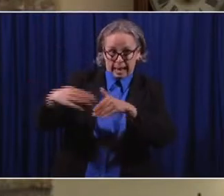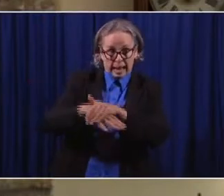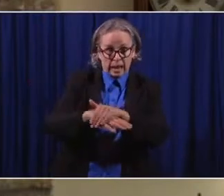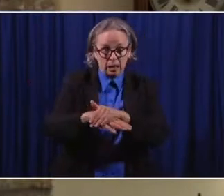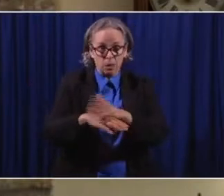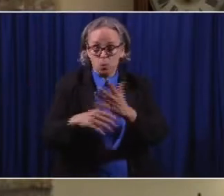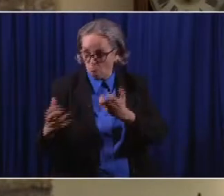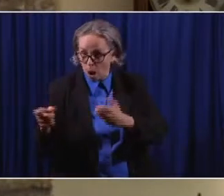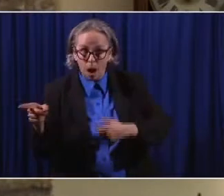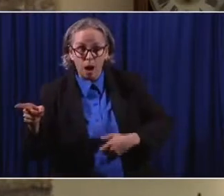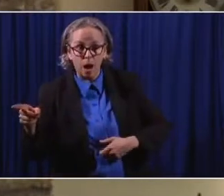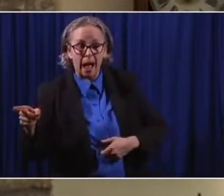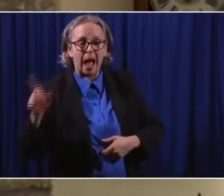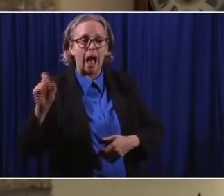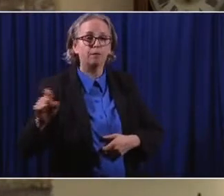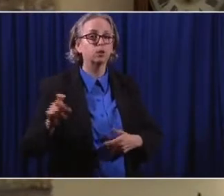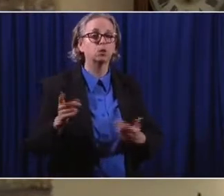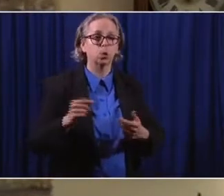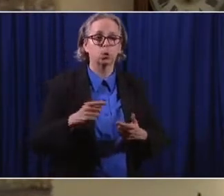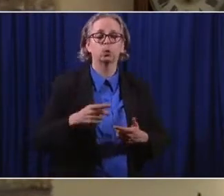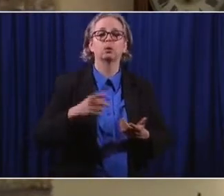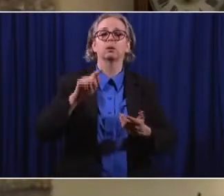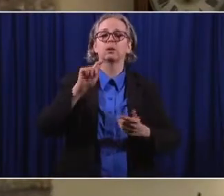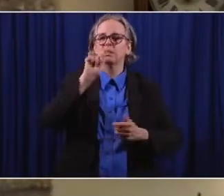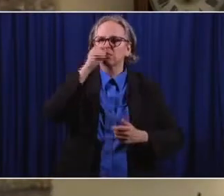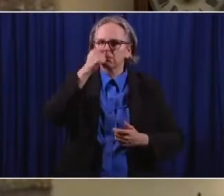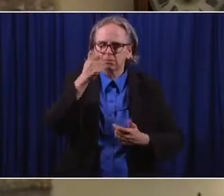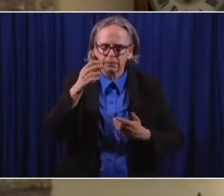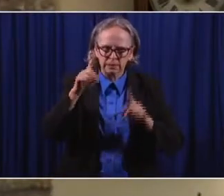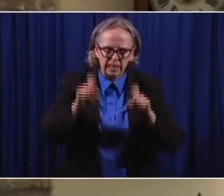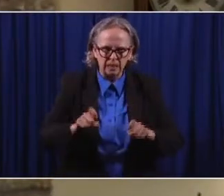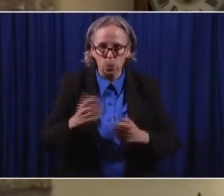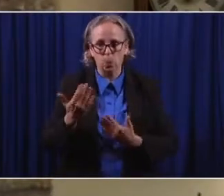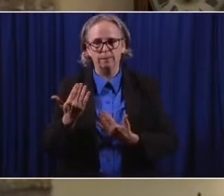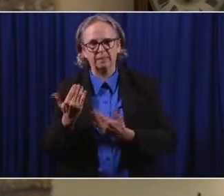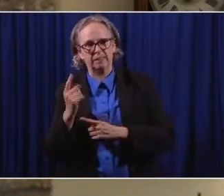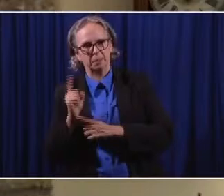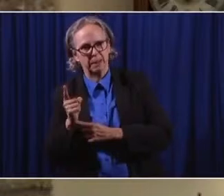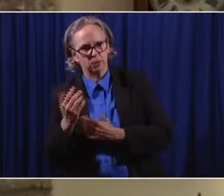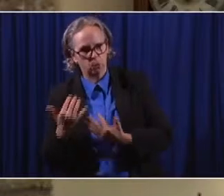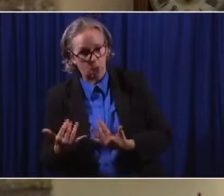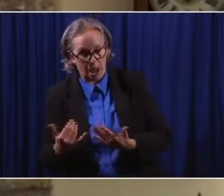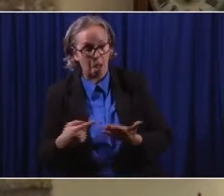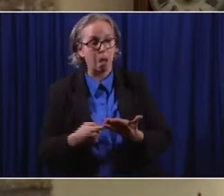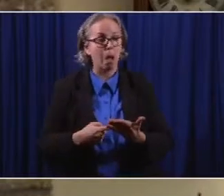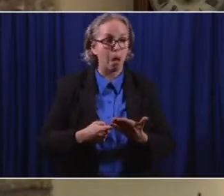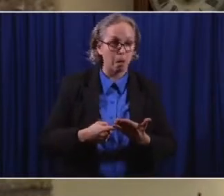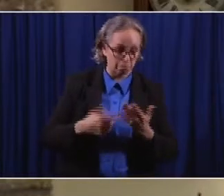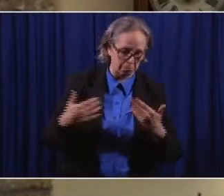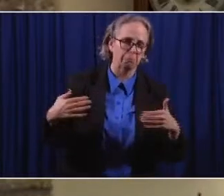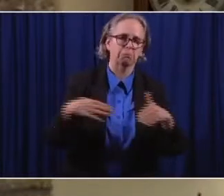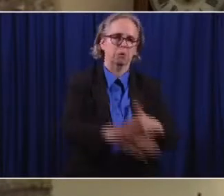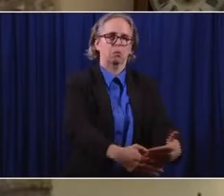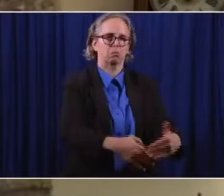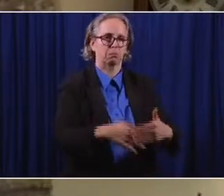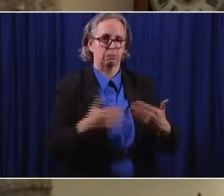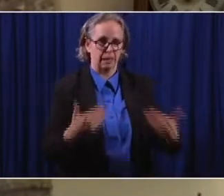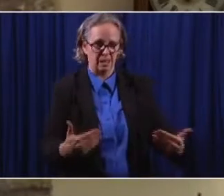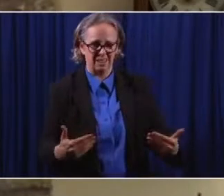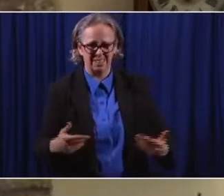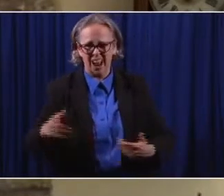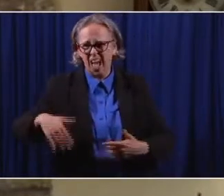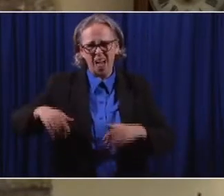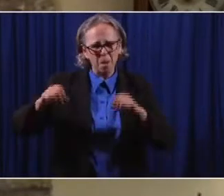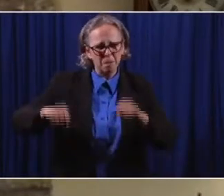15 minutes later, if you clear it, then you go in. Now we're not there yet, but these are on the